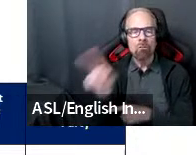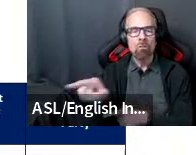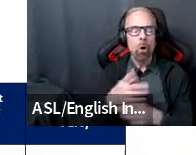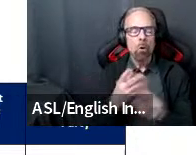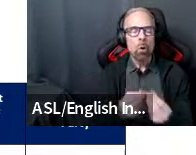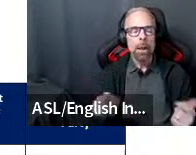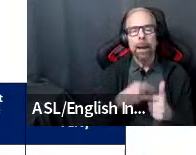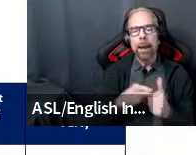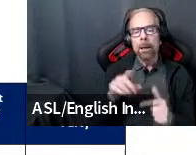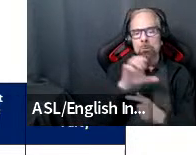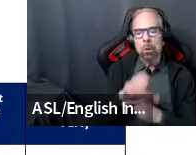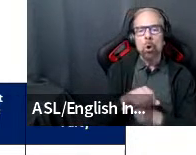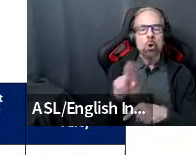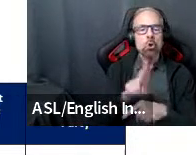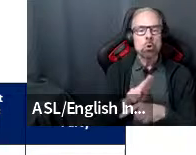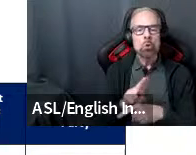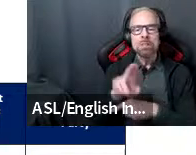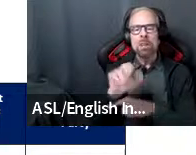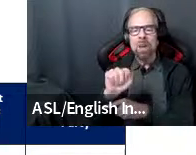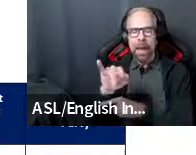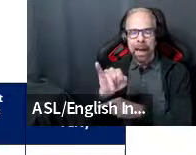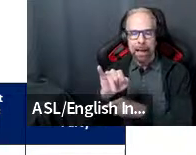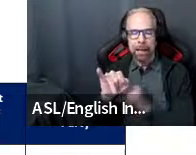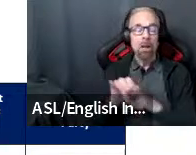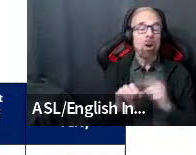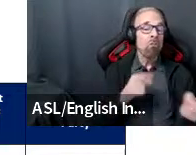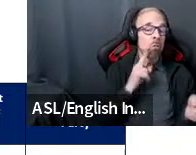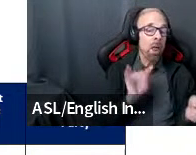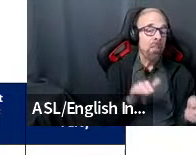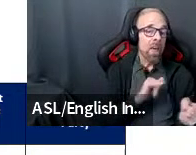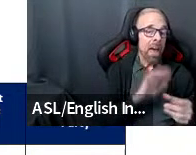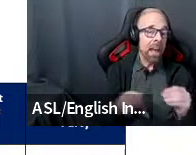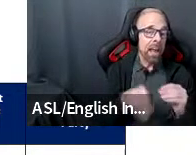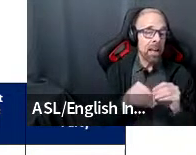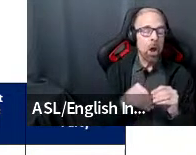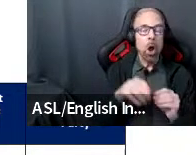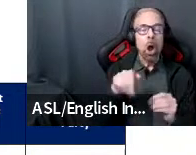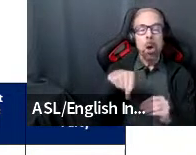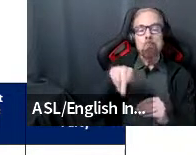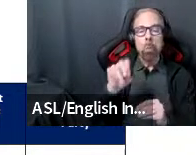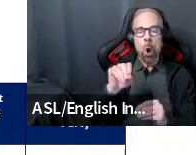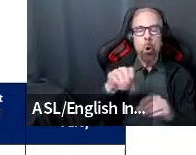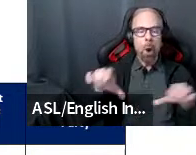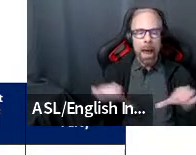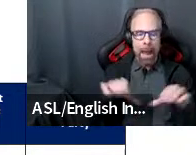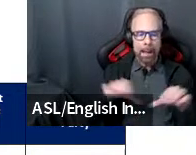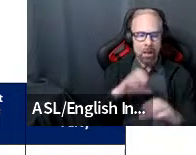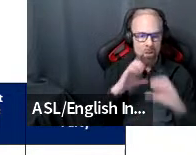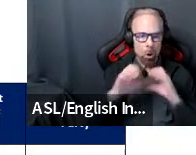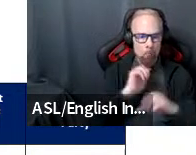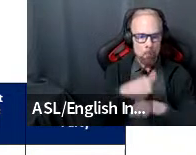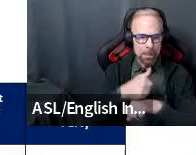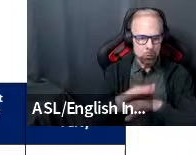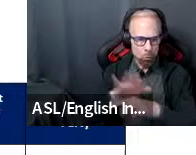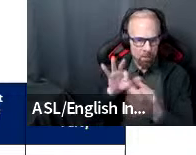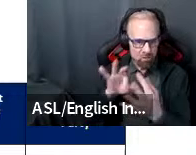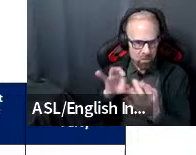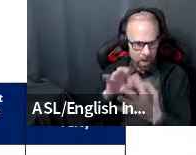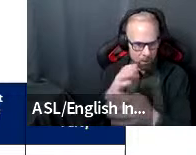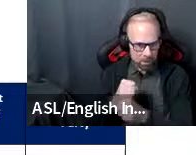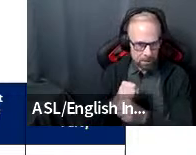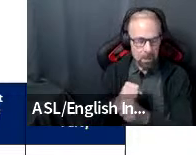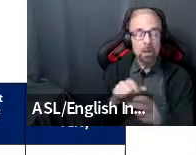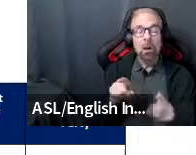the use of AI. So for this, we added in proactive communication based on feedback we got. We